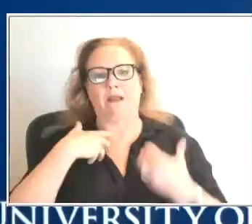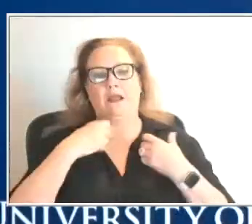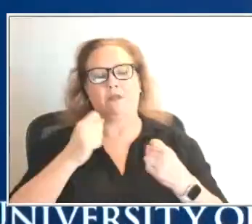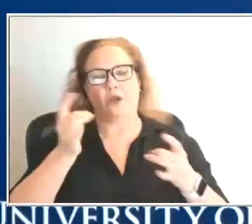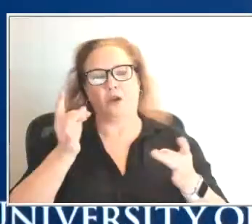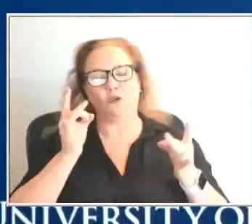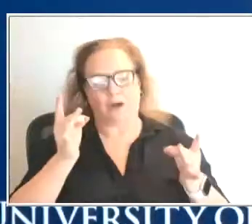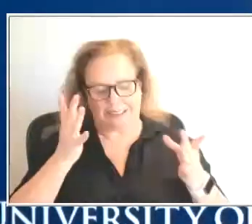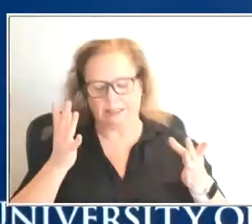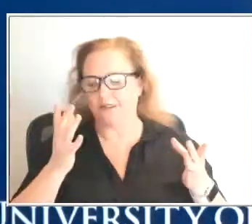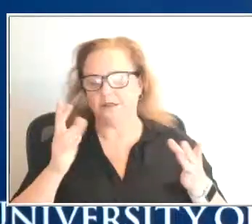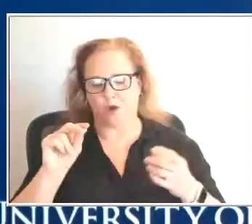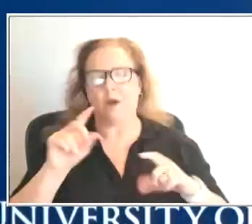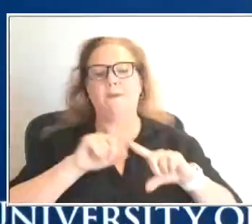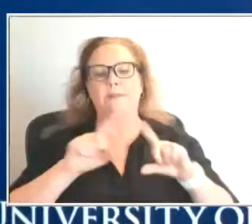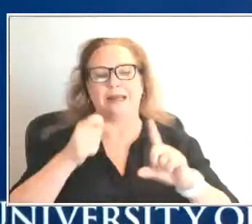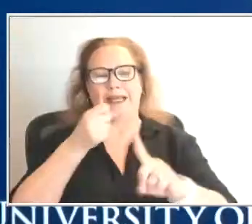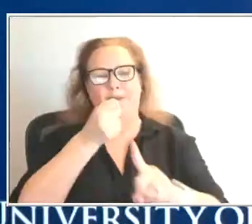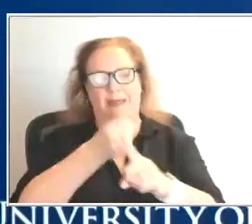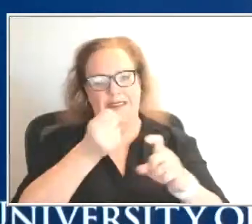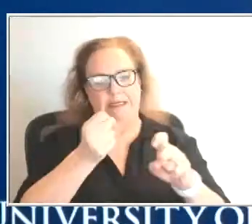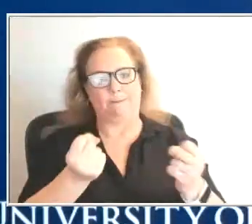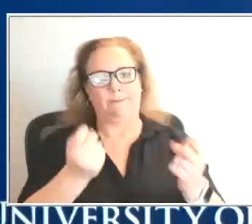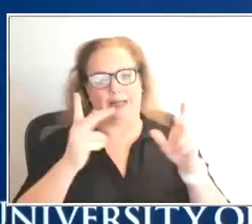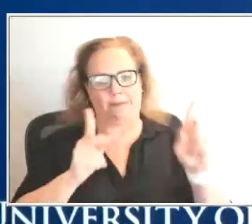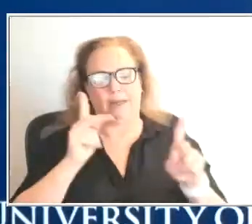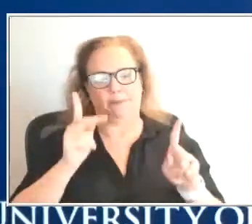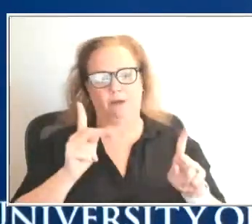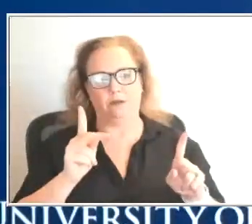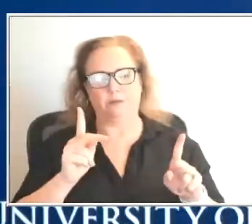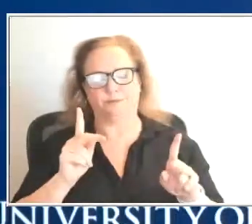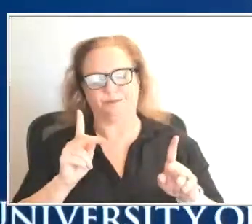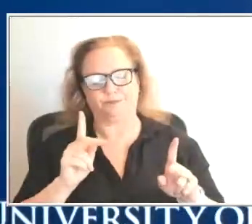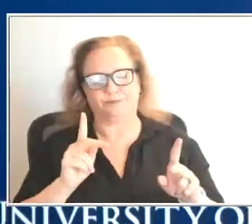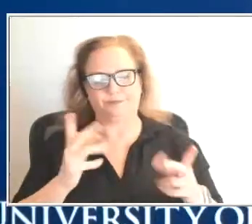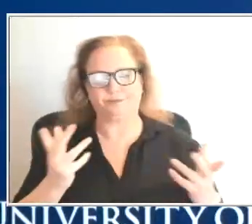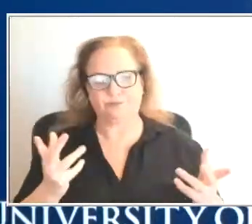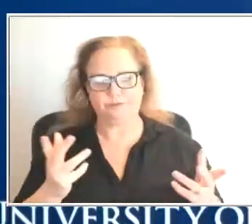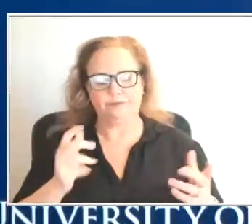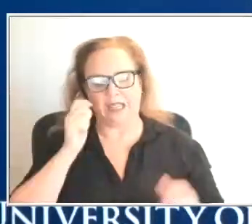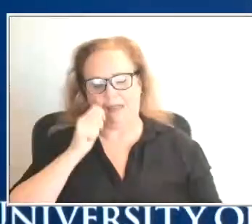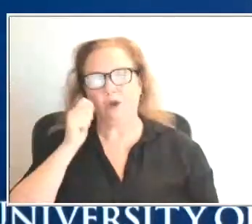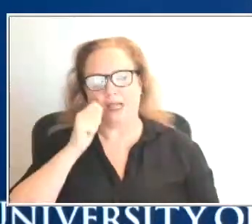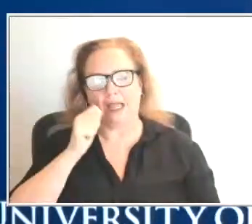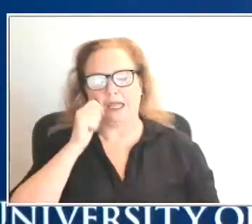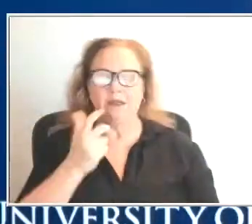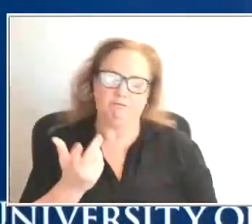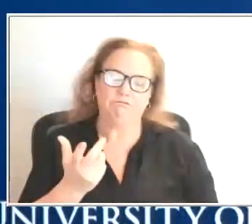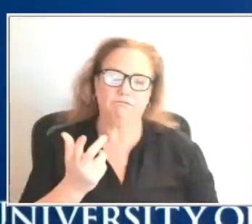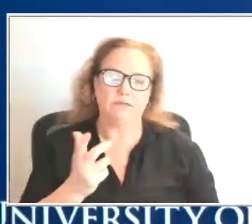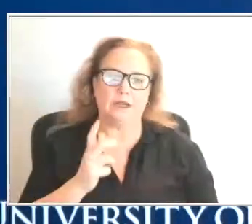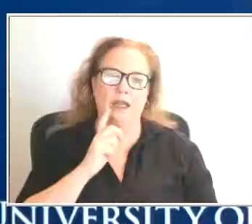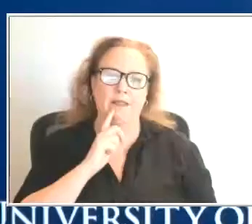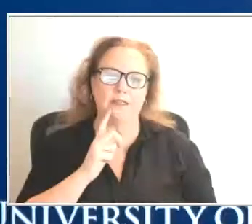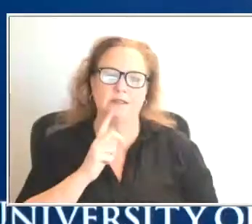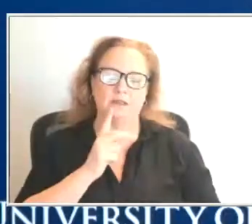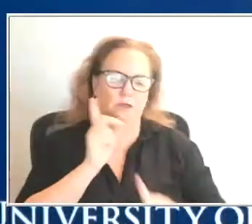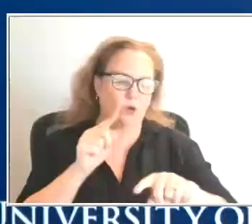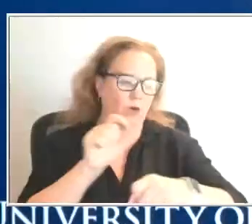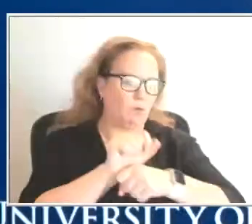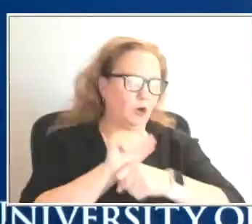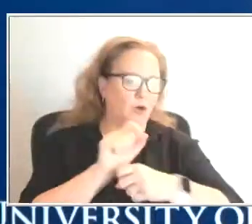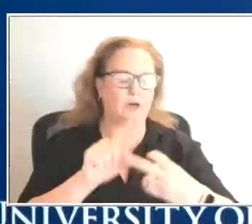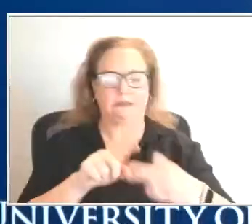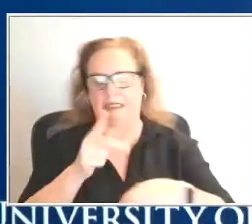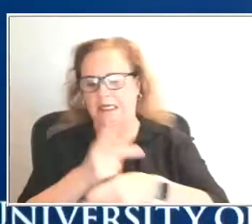se, but it certainly impacts many people in the public realm on a day-to-day basis. And that is going to work, taking care of kids,